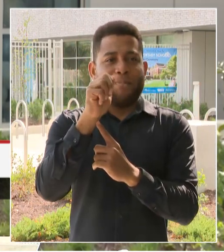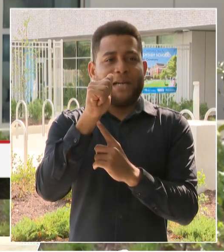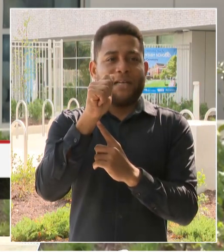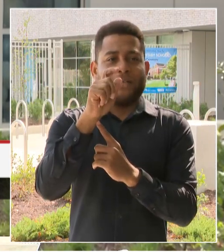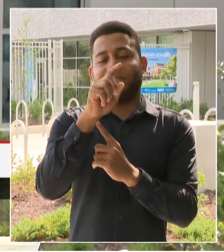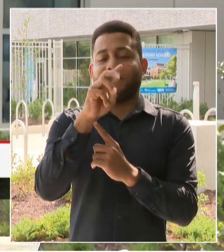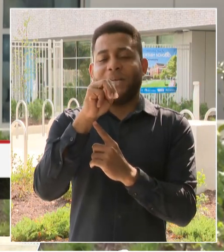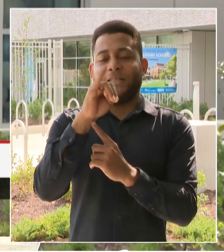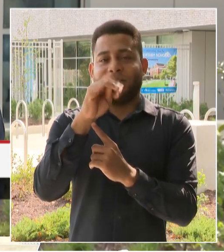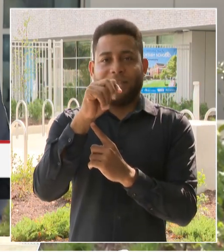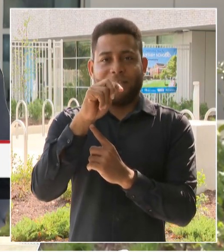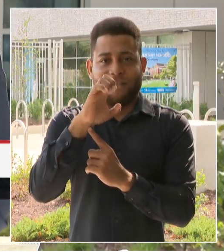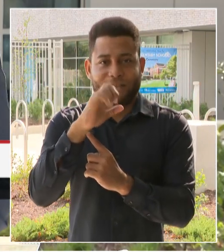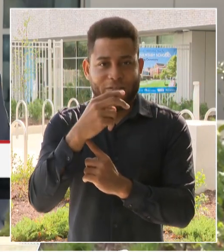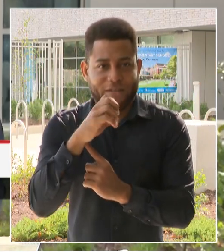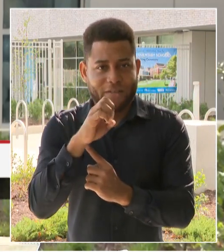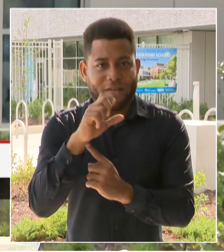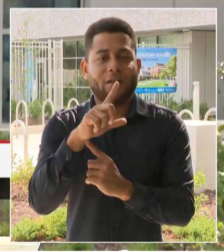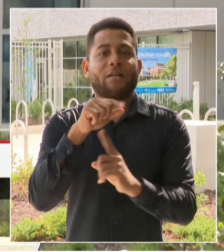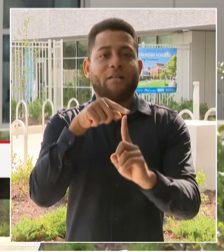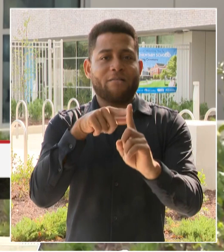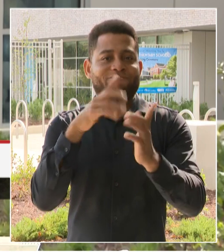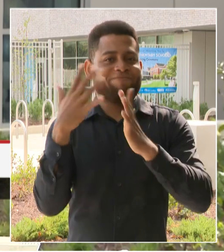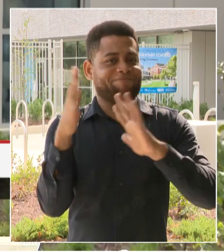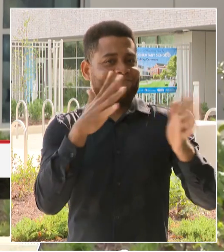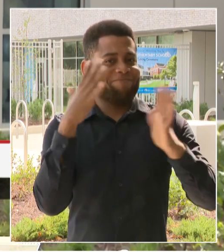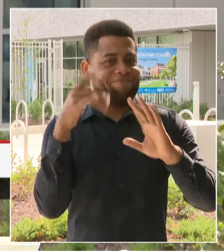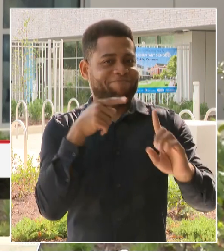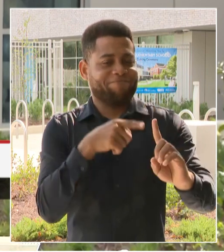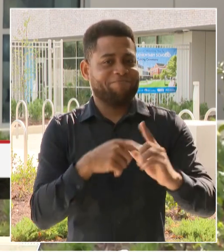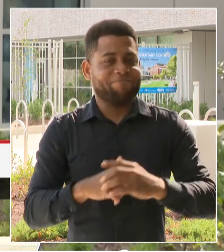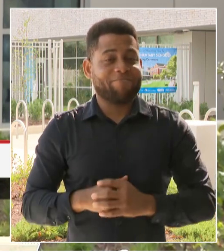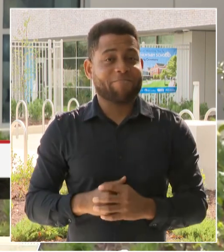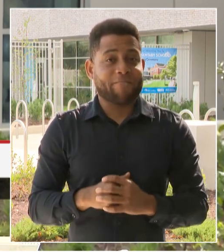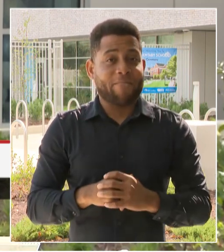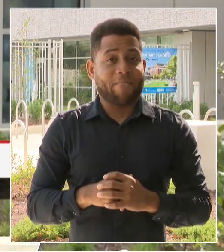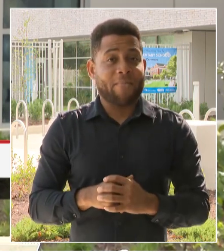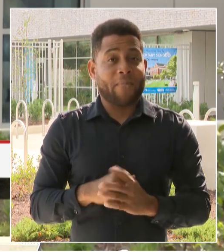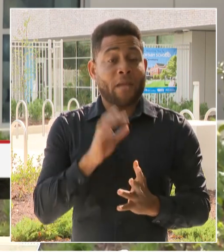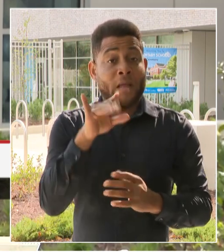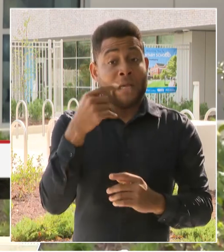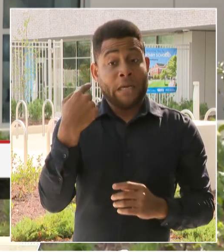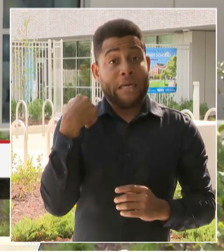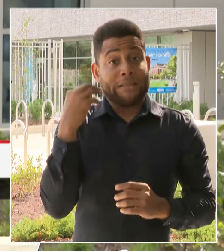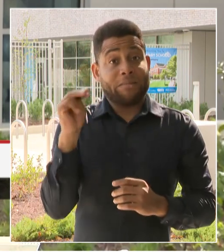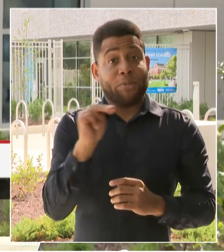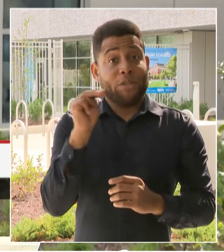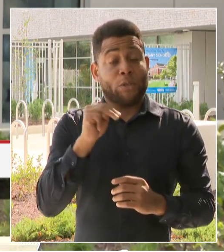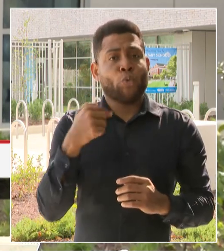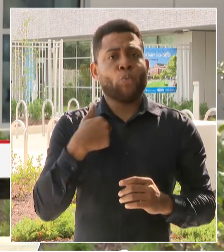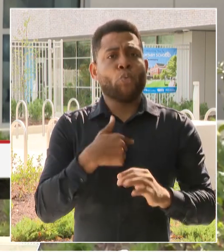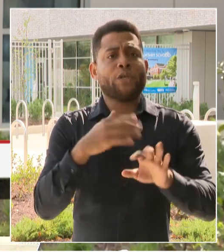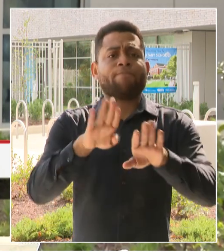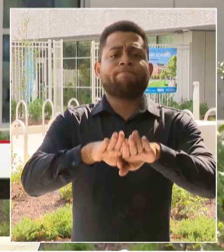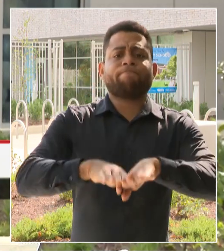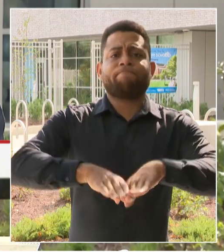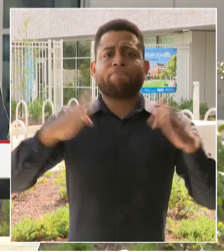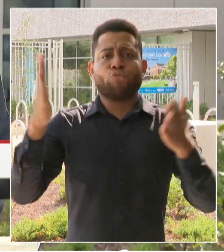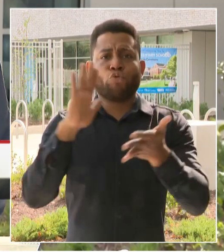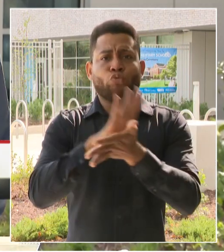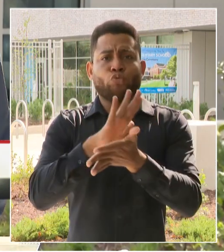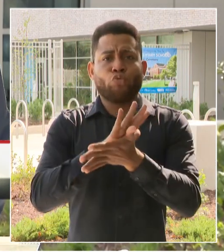But on Monday, we had the pleasure of starting the first day of school, opening school, at opening of a